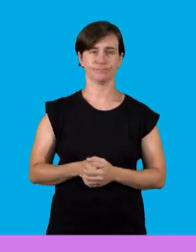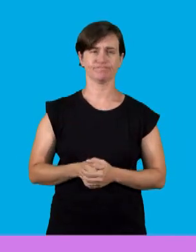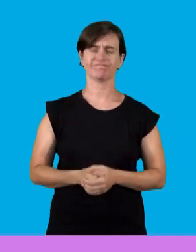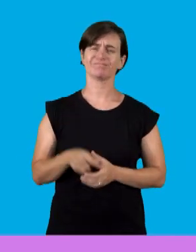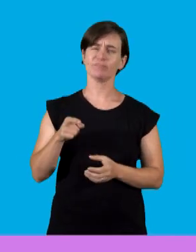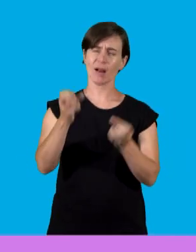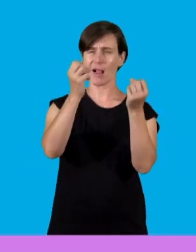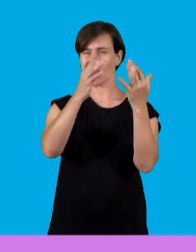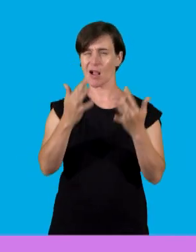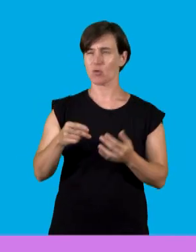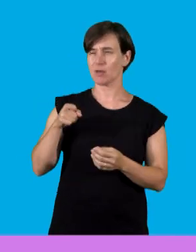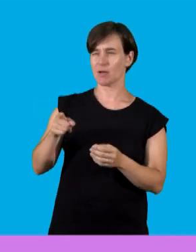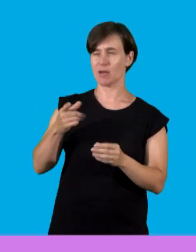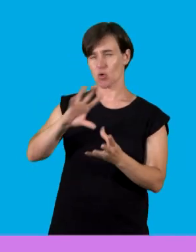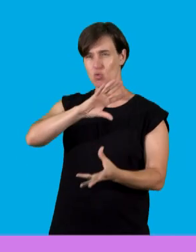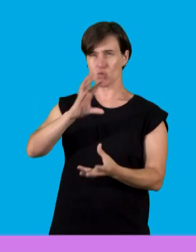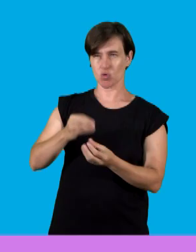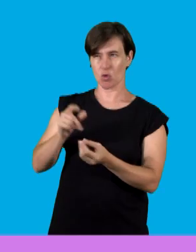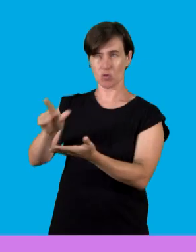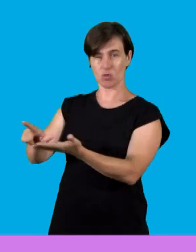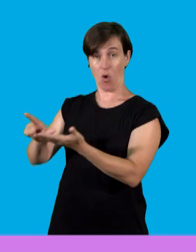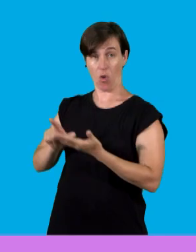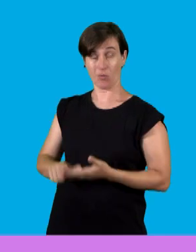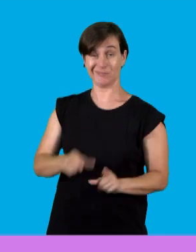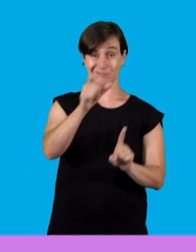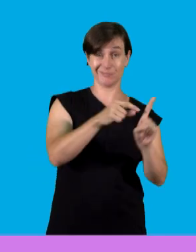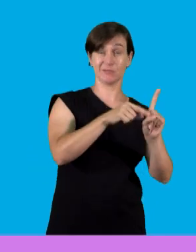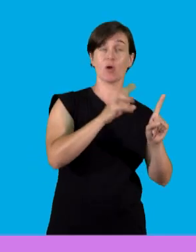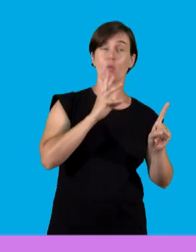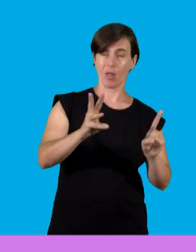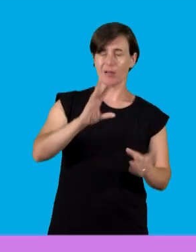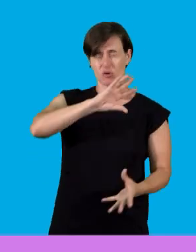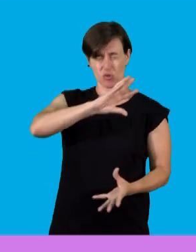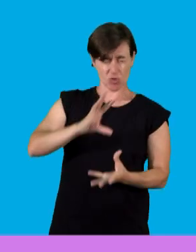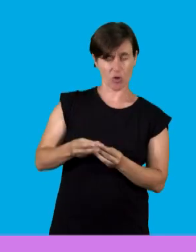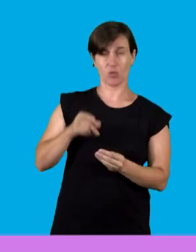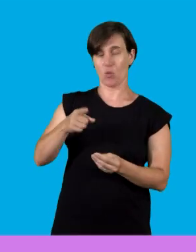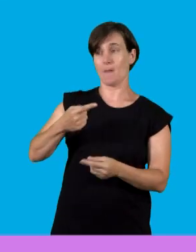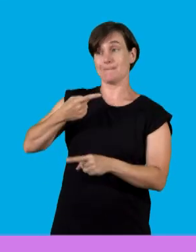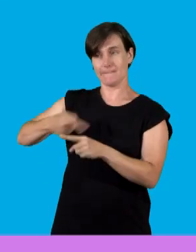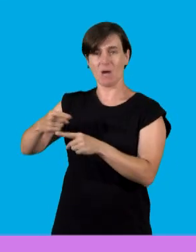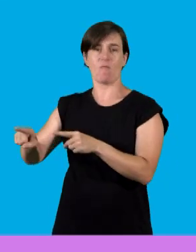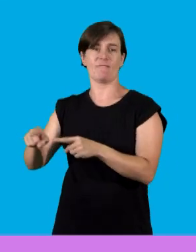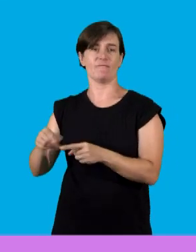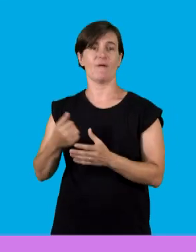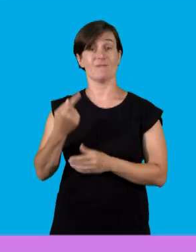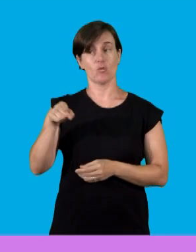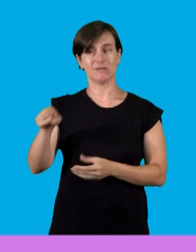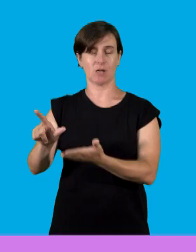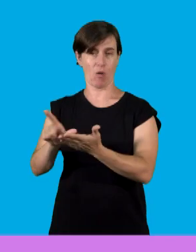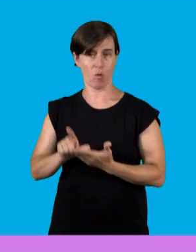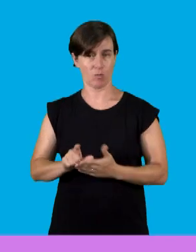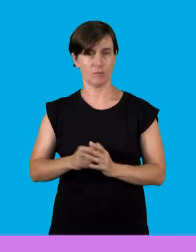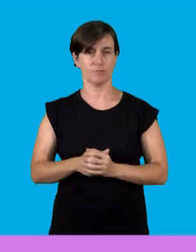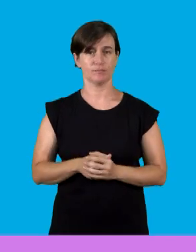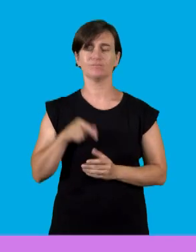1A. Calculate the total amount that Katleo will pay back to the bank for the loan. Okay, so we can see here